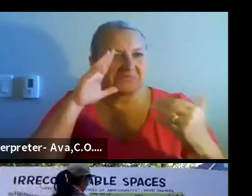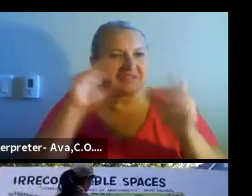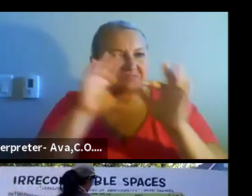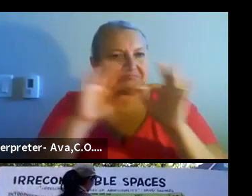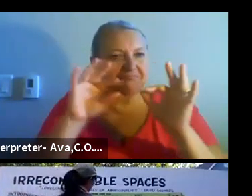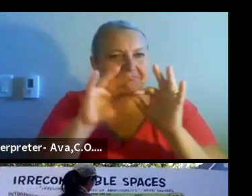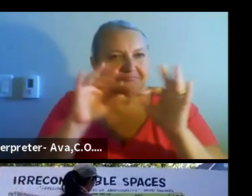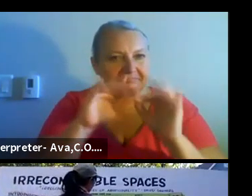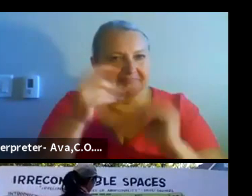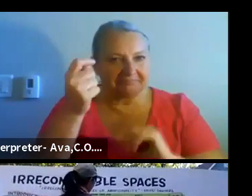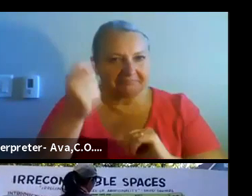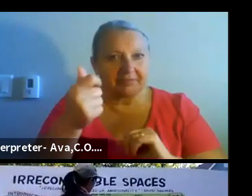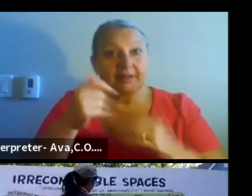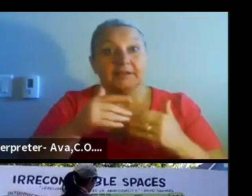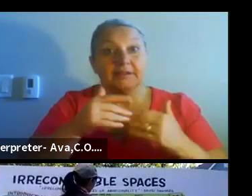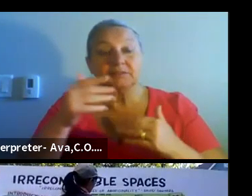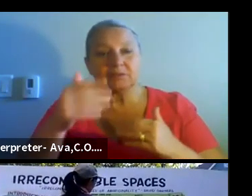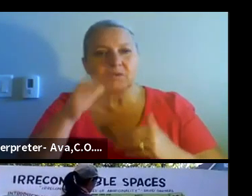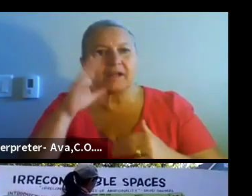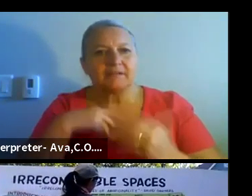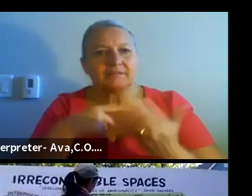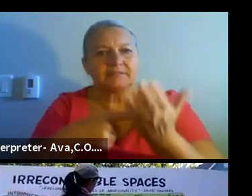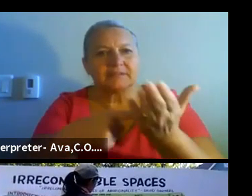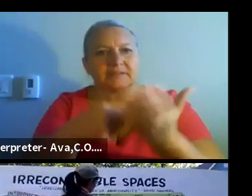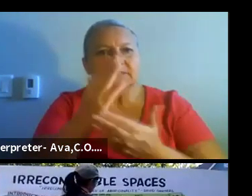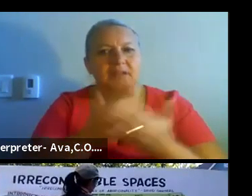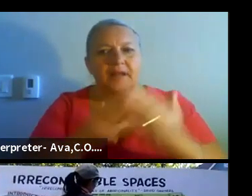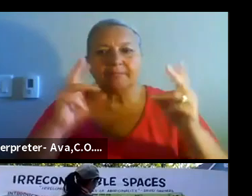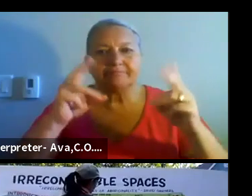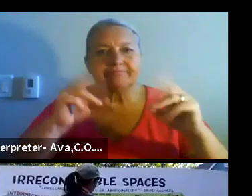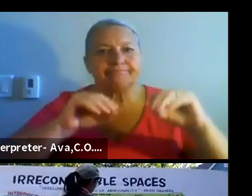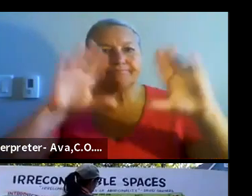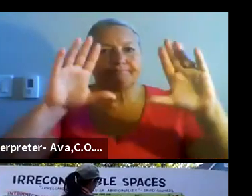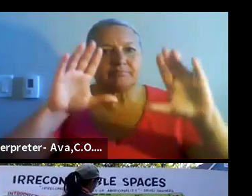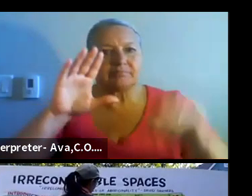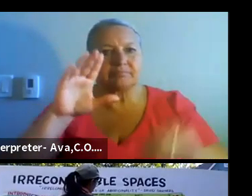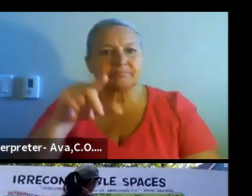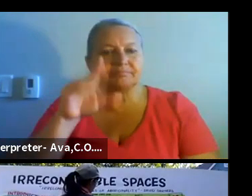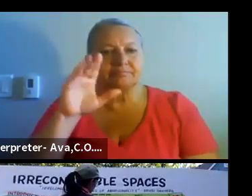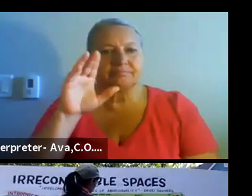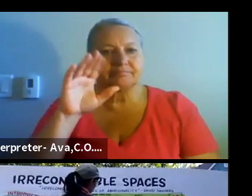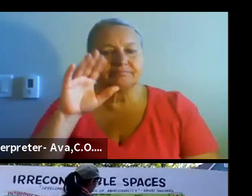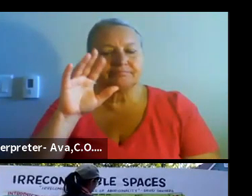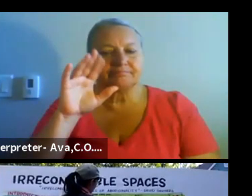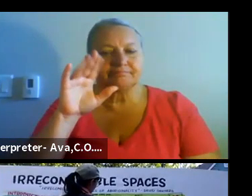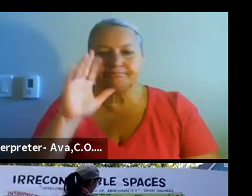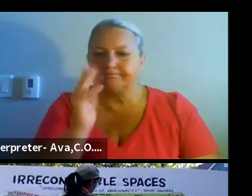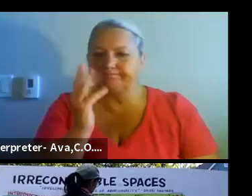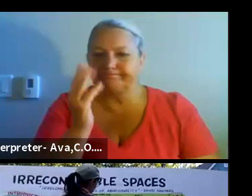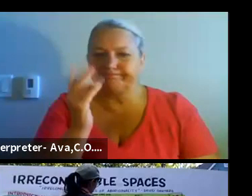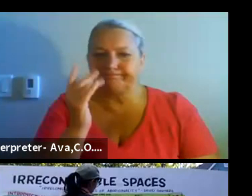some prompts that will prompt us in some